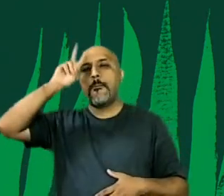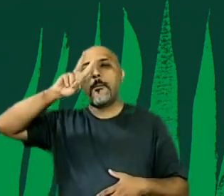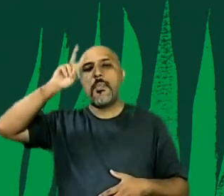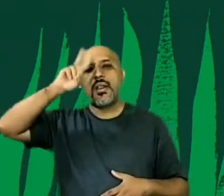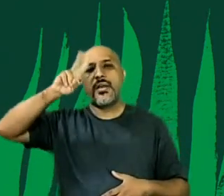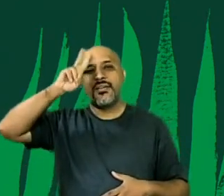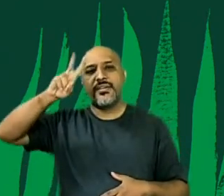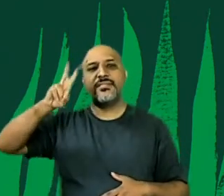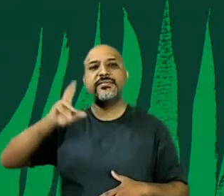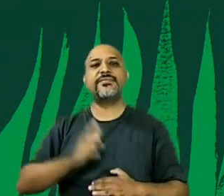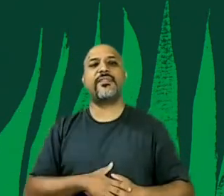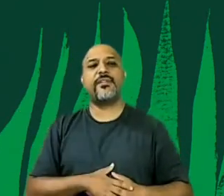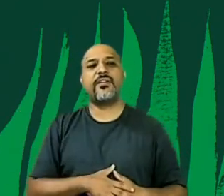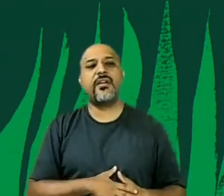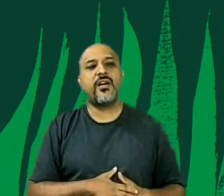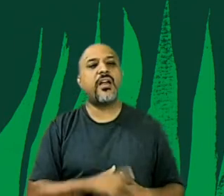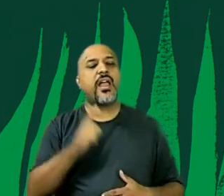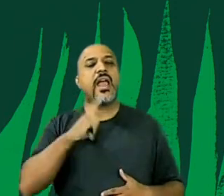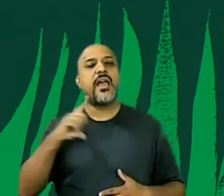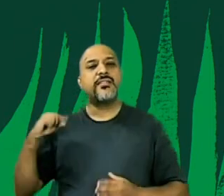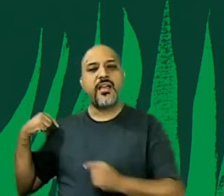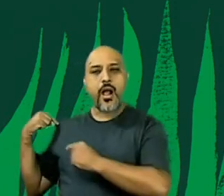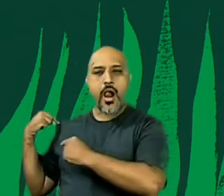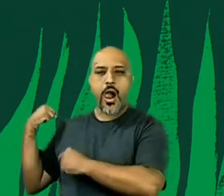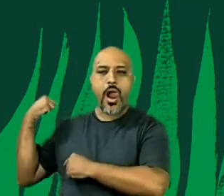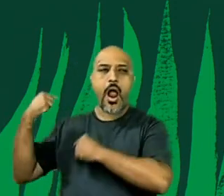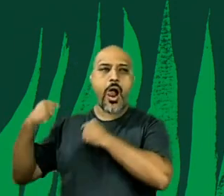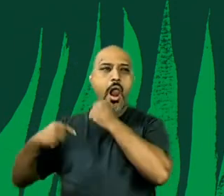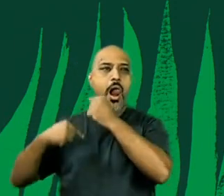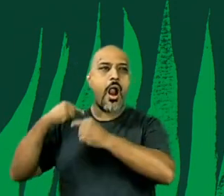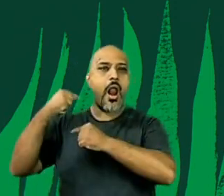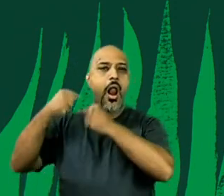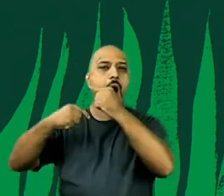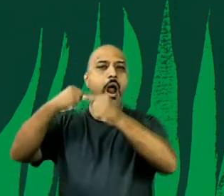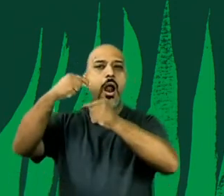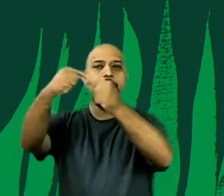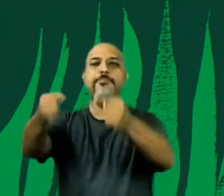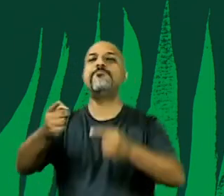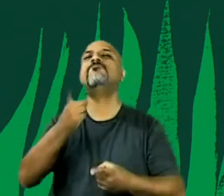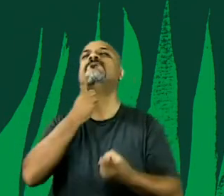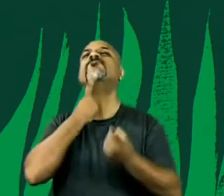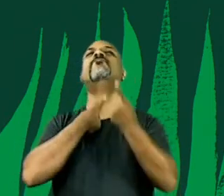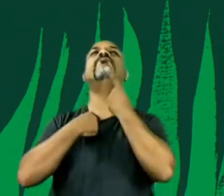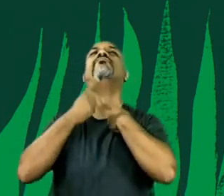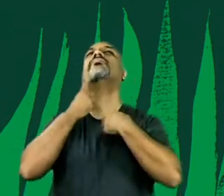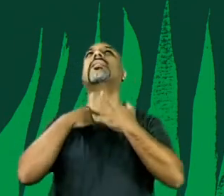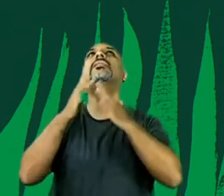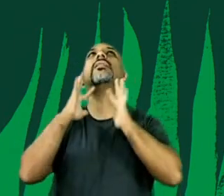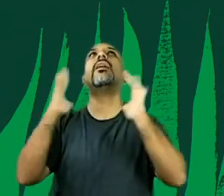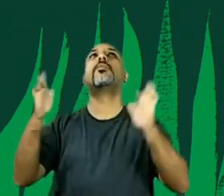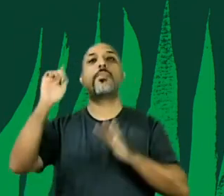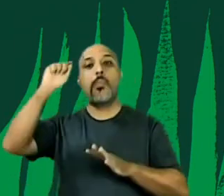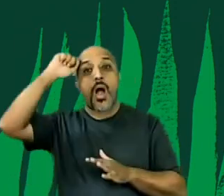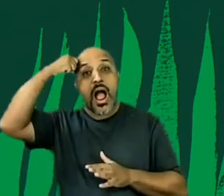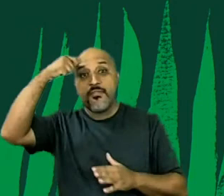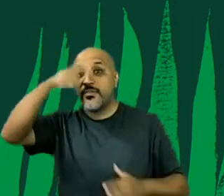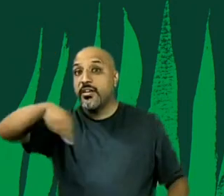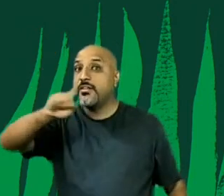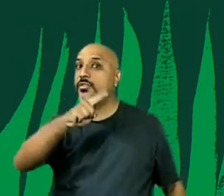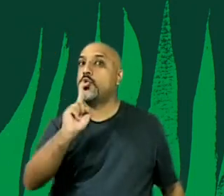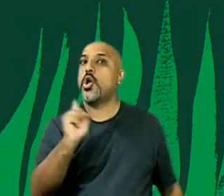this memory of our African heritage and this ancestrality, this desire for an Africa that we don't